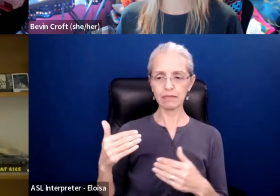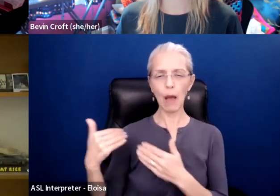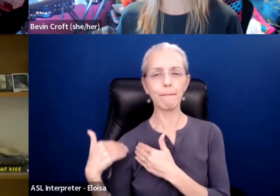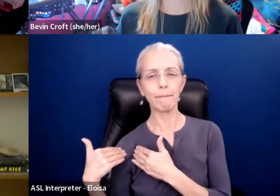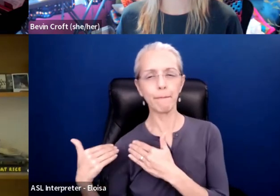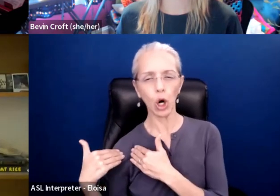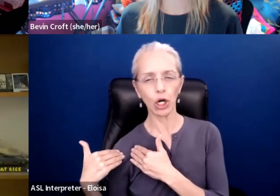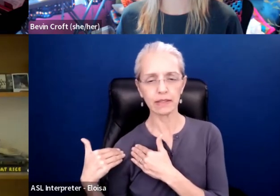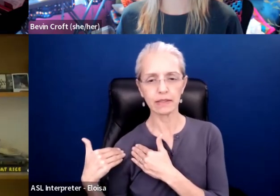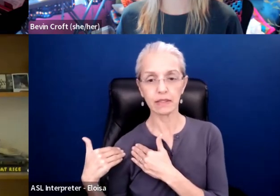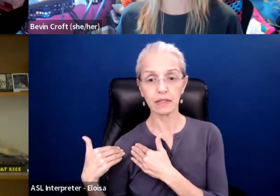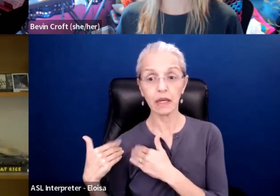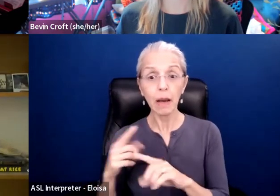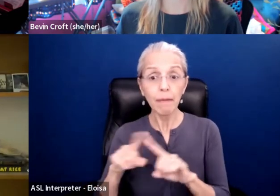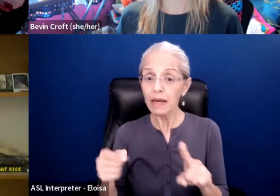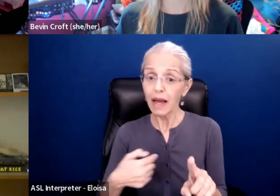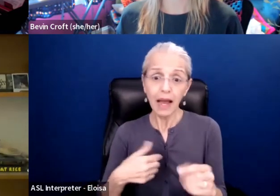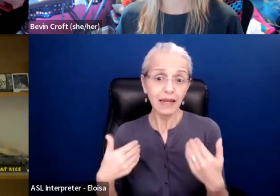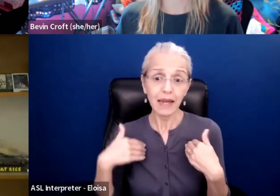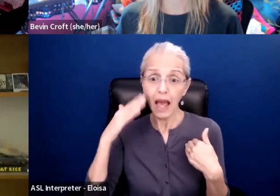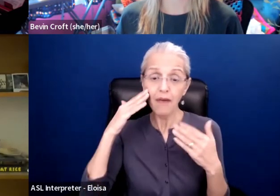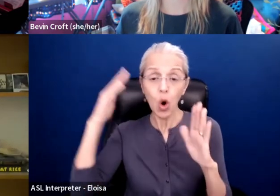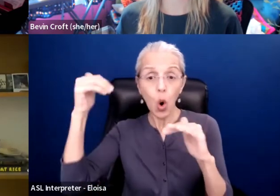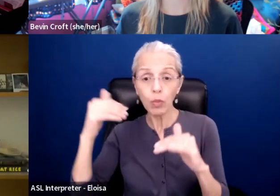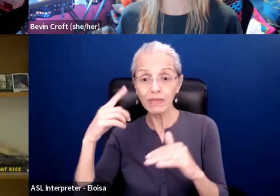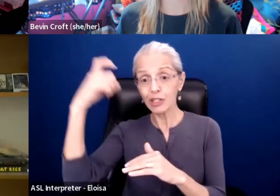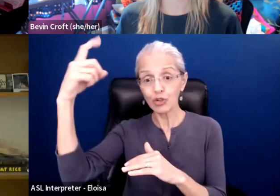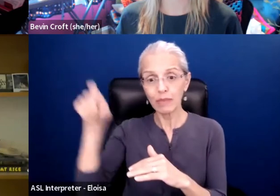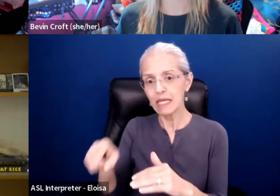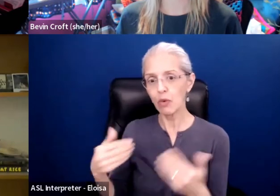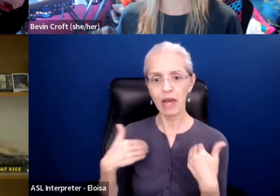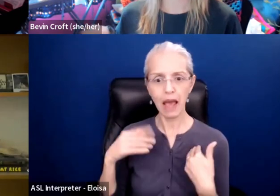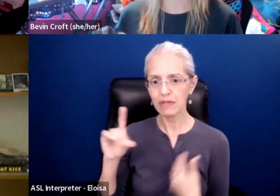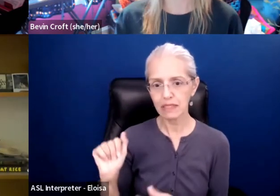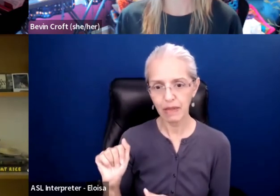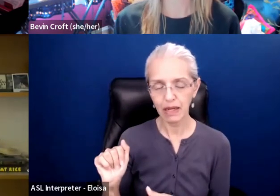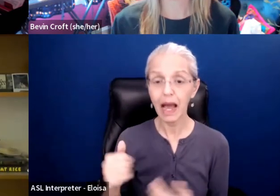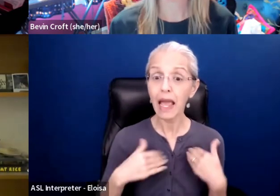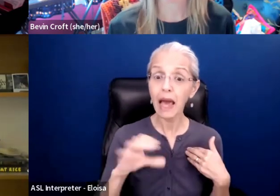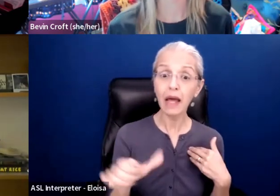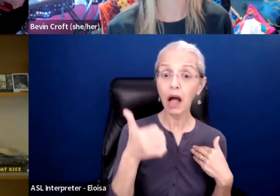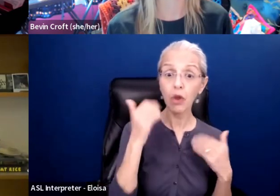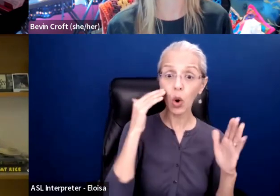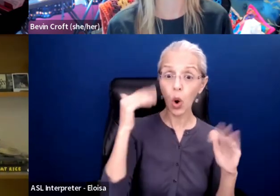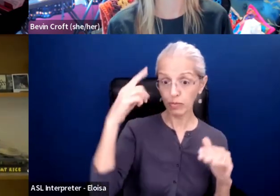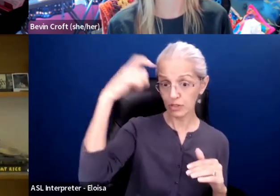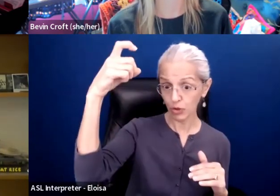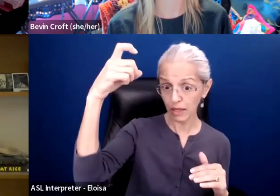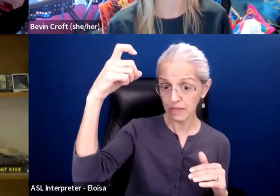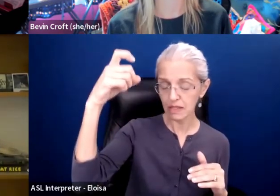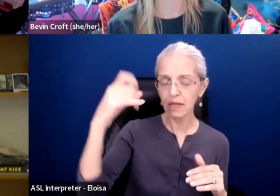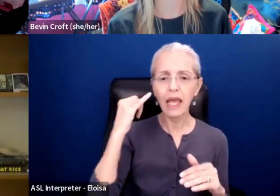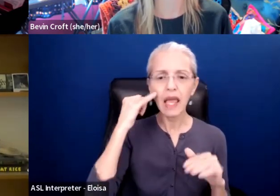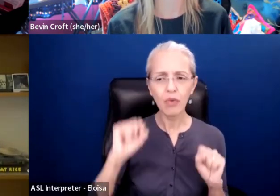didn't have those hopes and dreams for him that he would one day, you know, have the disability that he had, right? I had other hopes and dreams for him. And if we figure